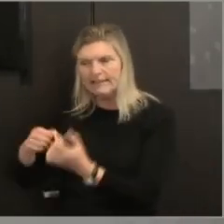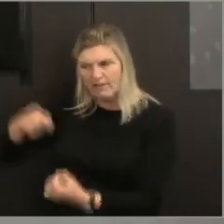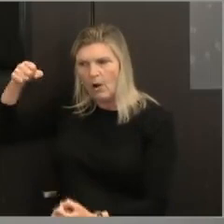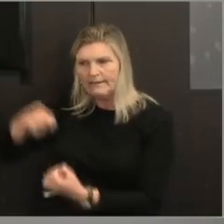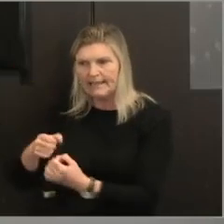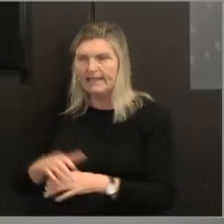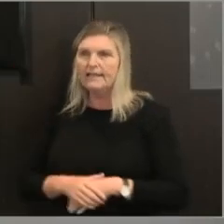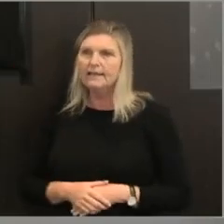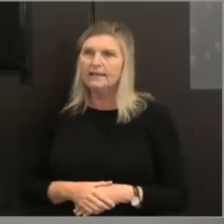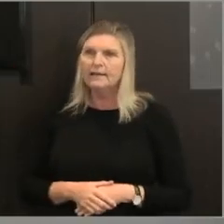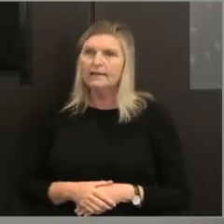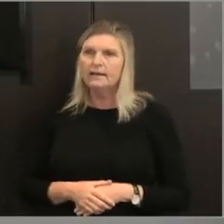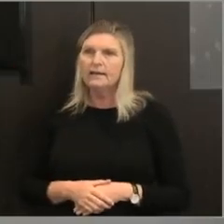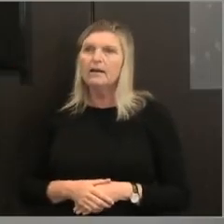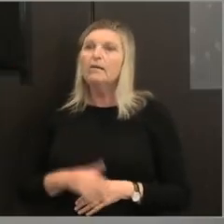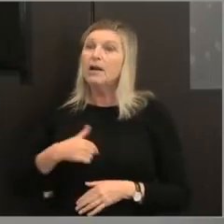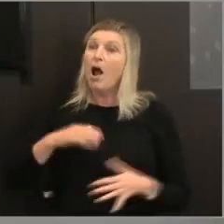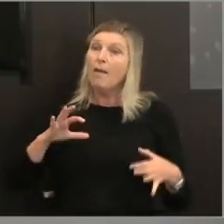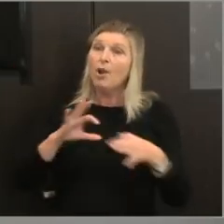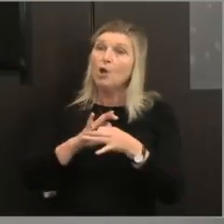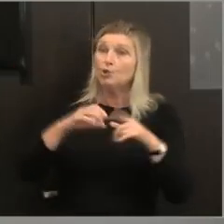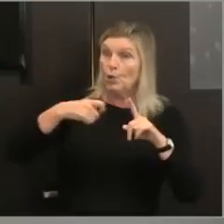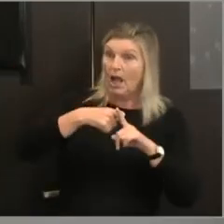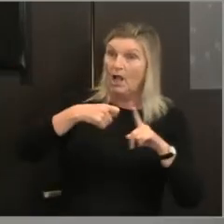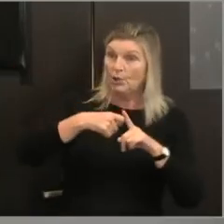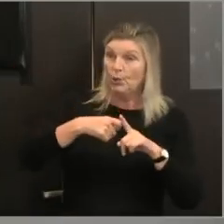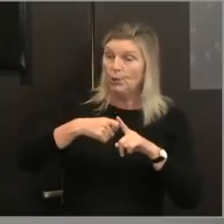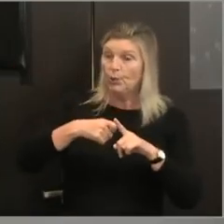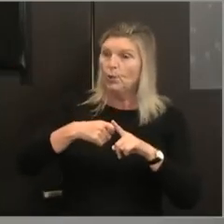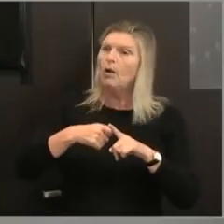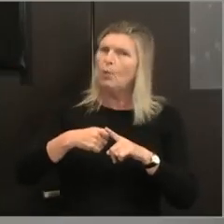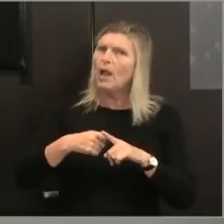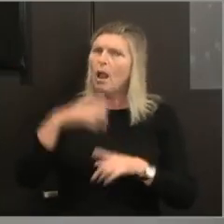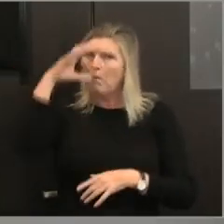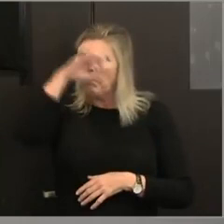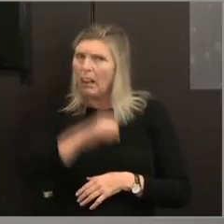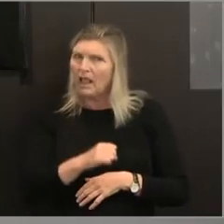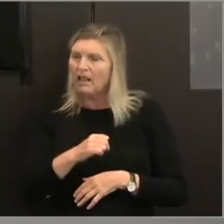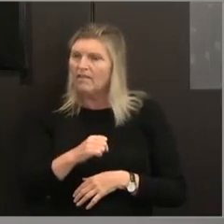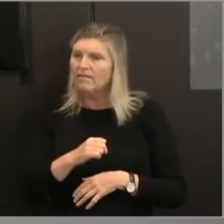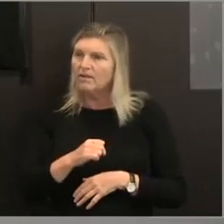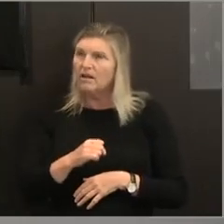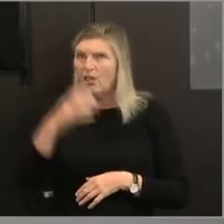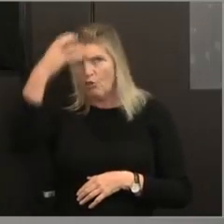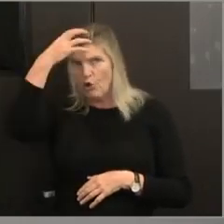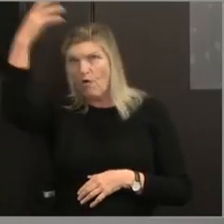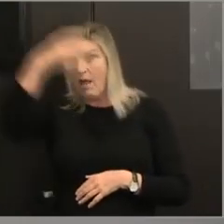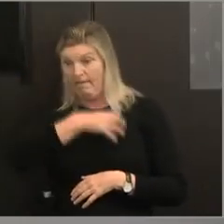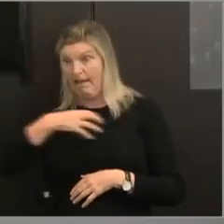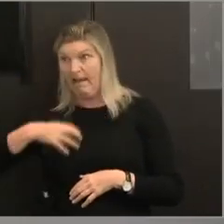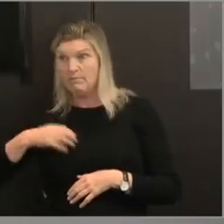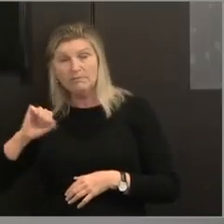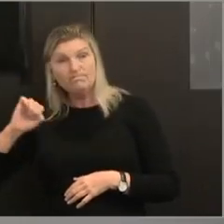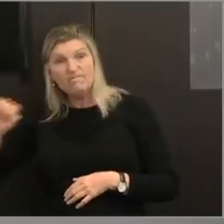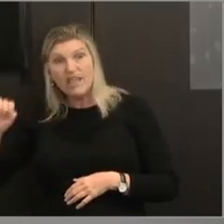taumata o Kahungunu, which I am a part, has long held the view that the authority assumed by the Crown to remove